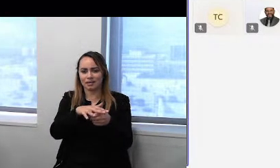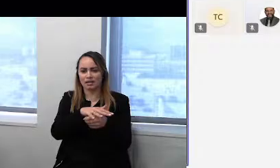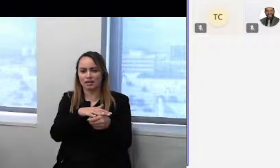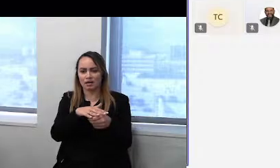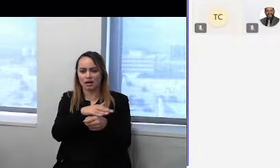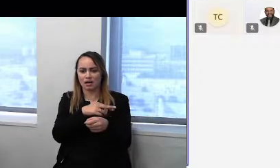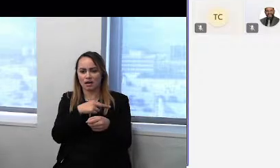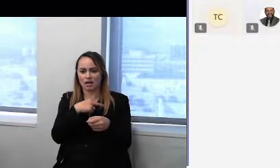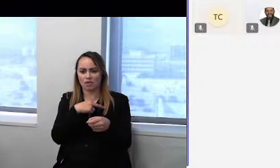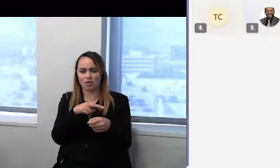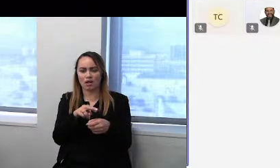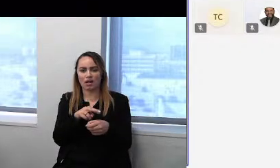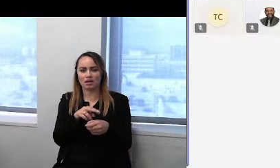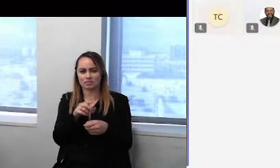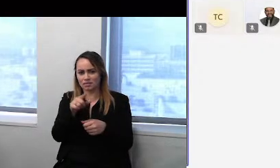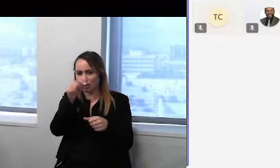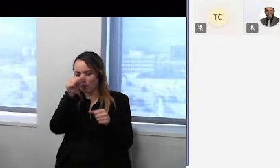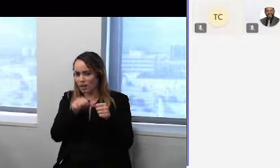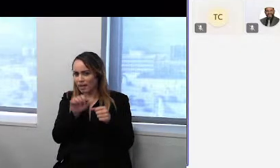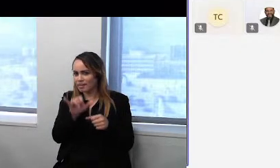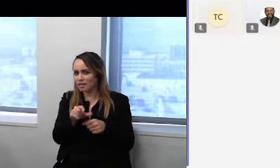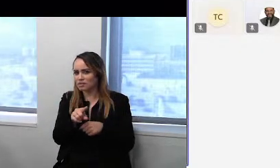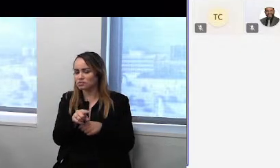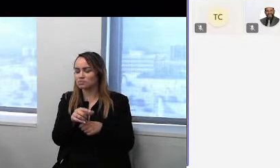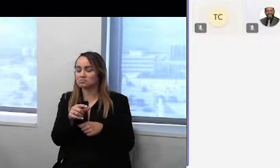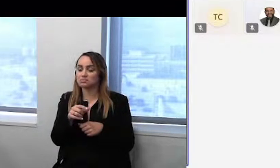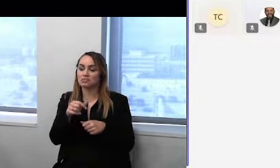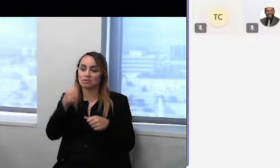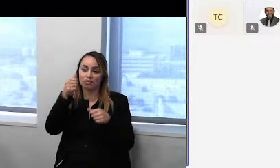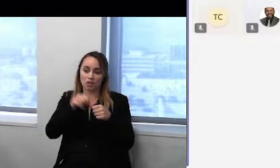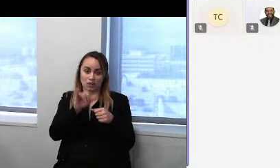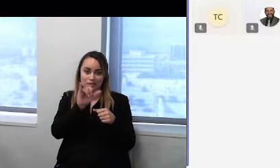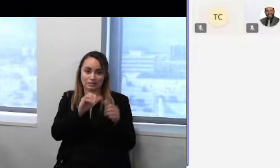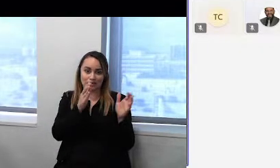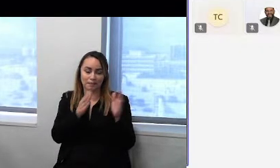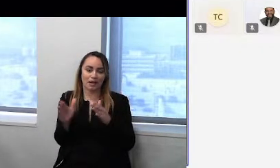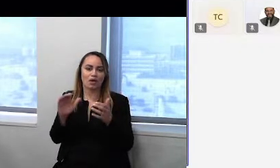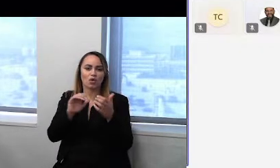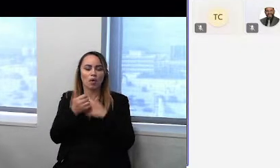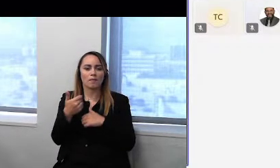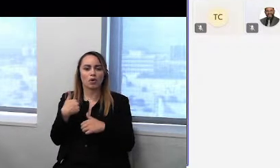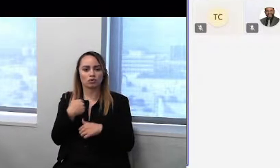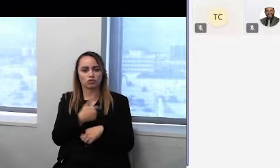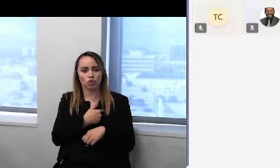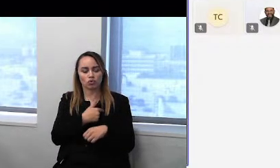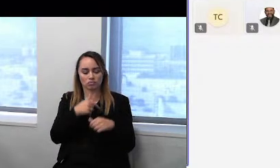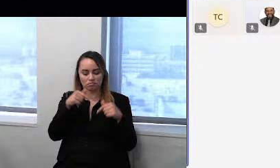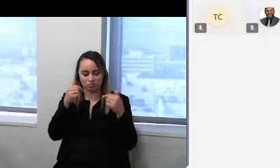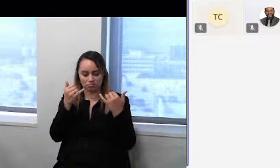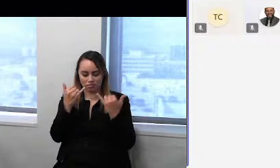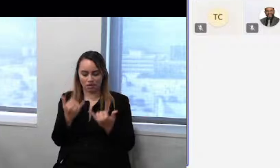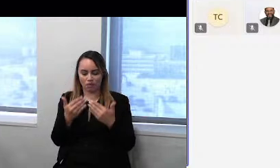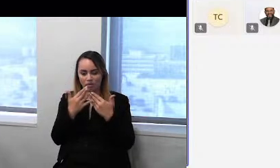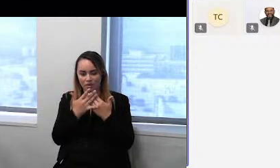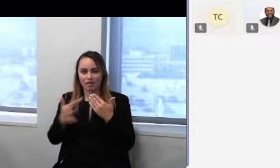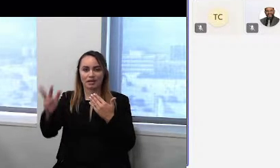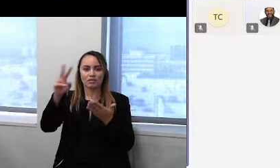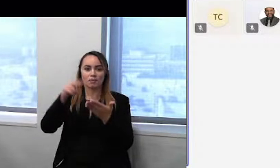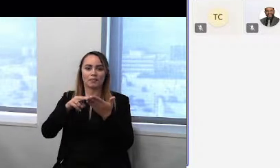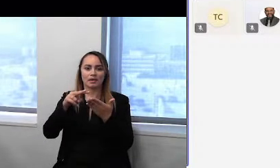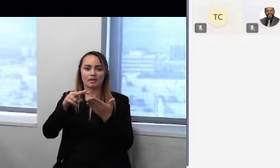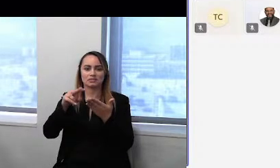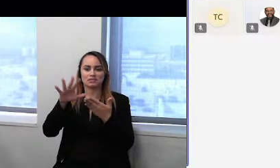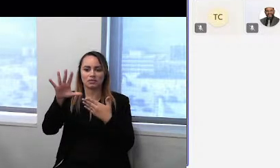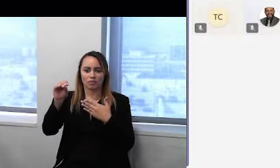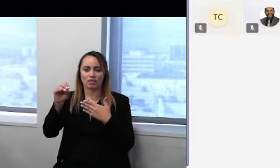plan, they're talking about how we get from here to 2050 with a transmission system on a reasonable cost basis that accommodates